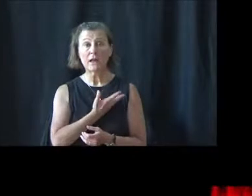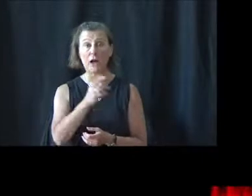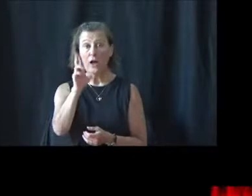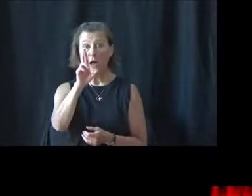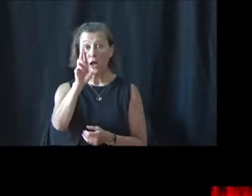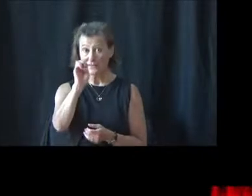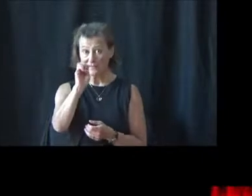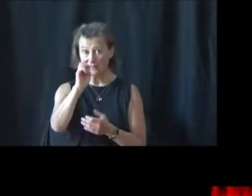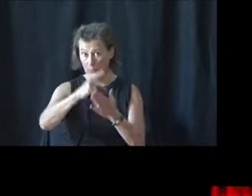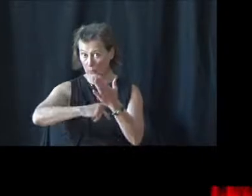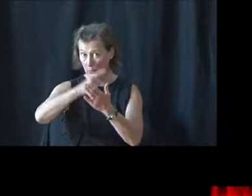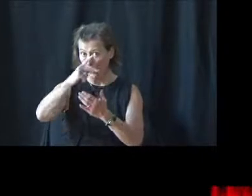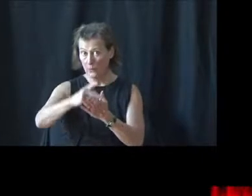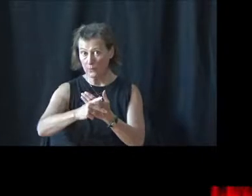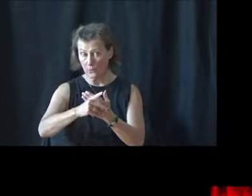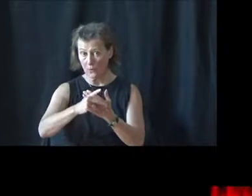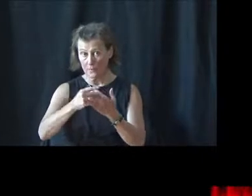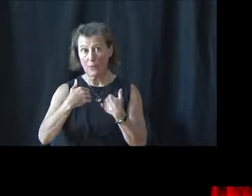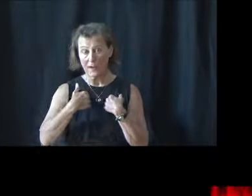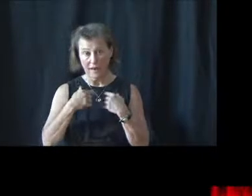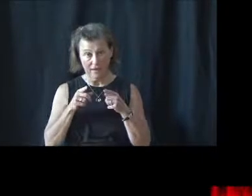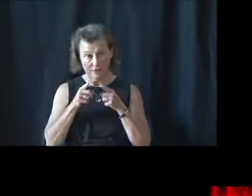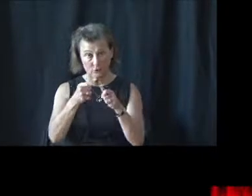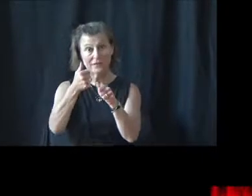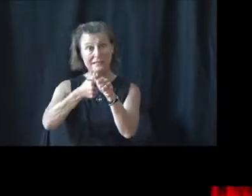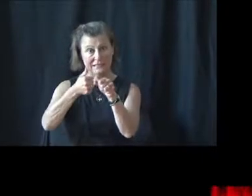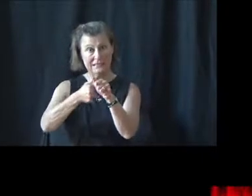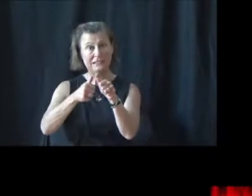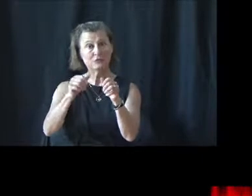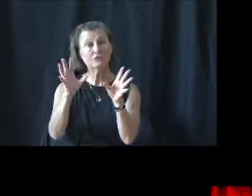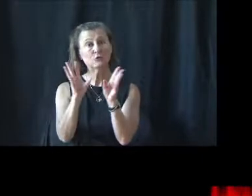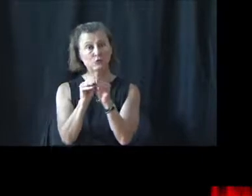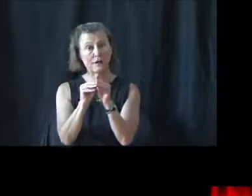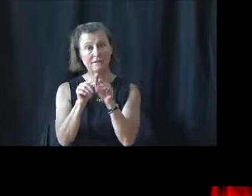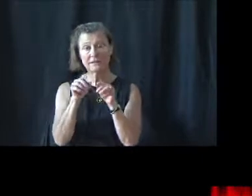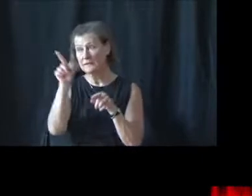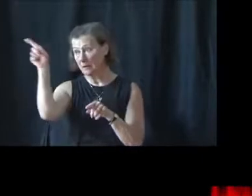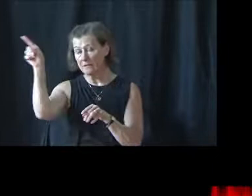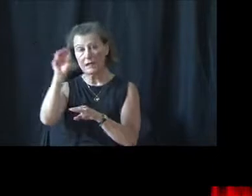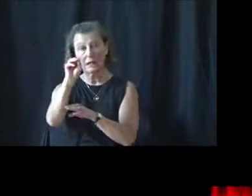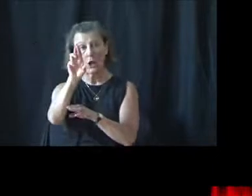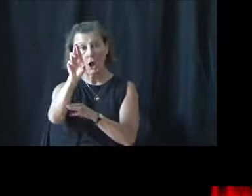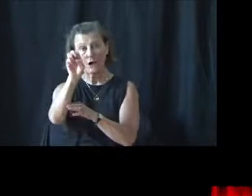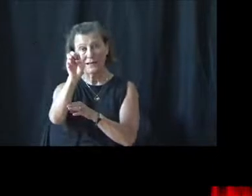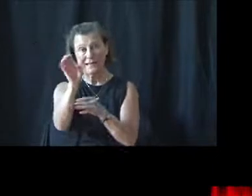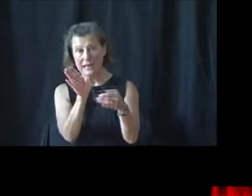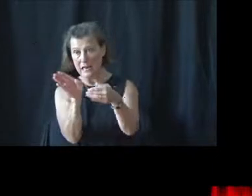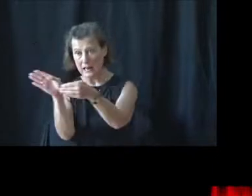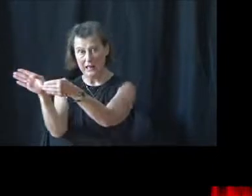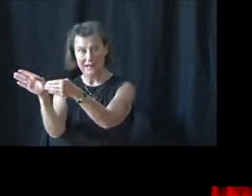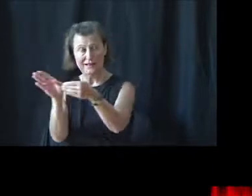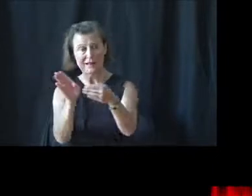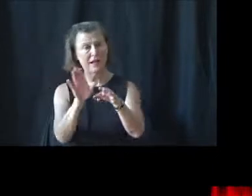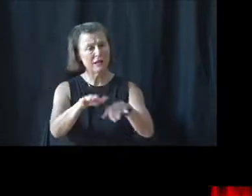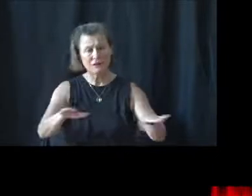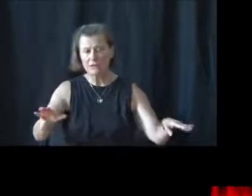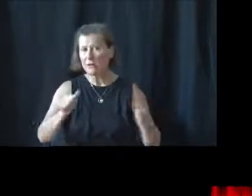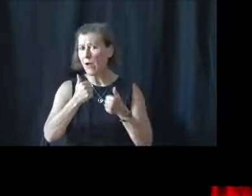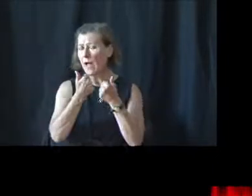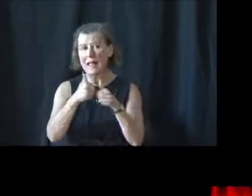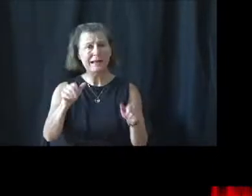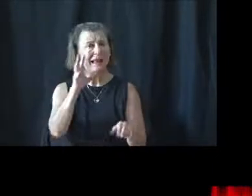Education program is held during each service in the RE wing. Children of all ages are invited to